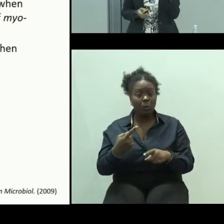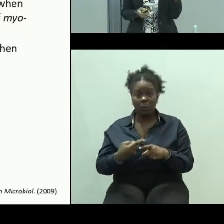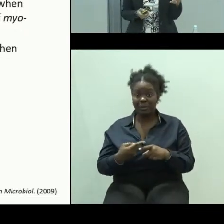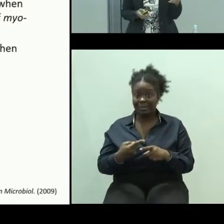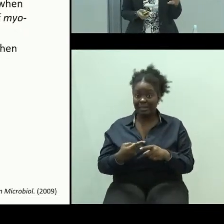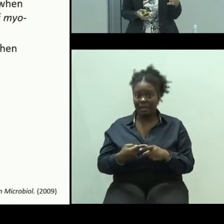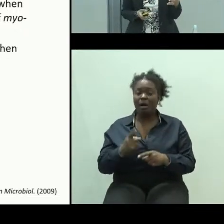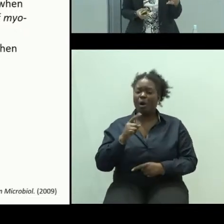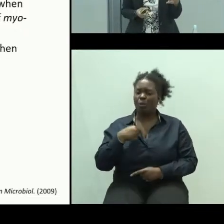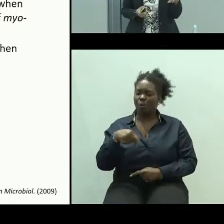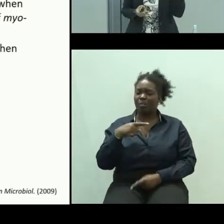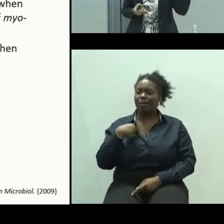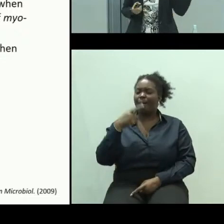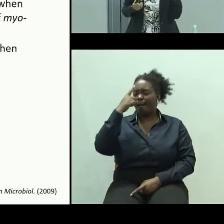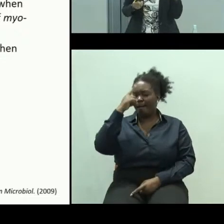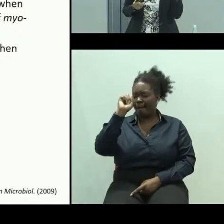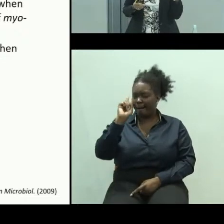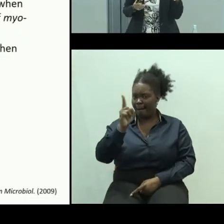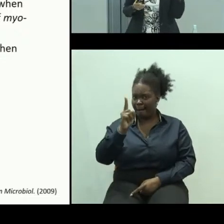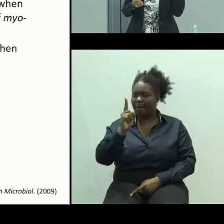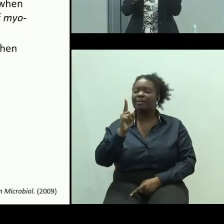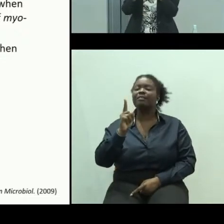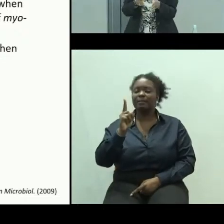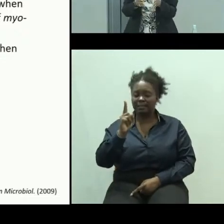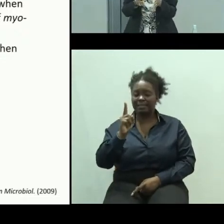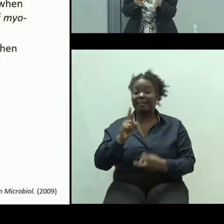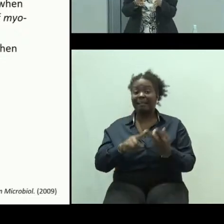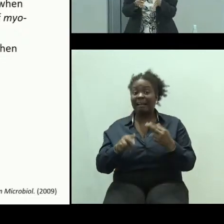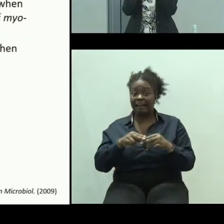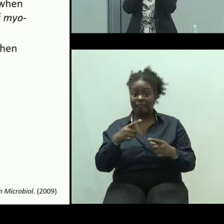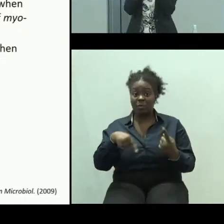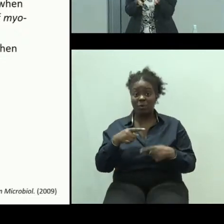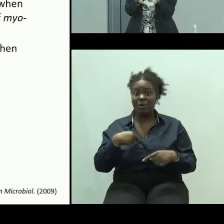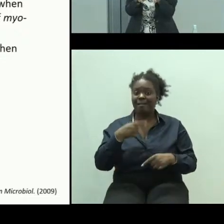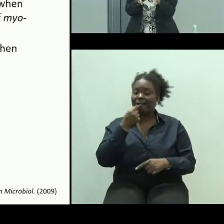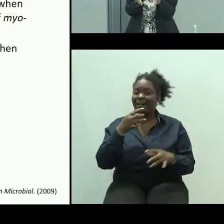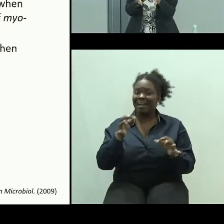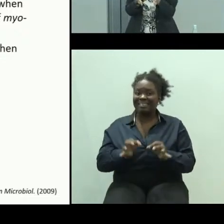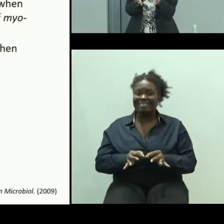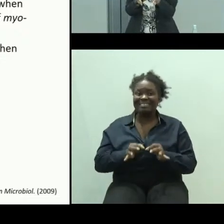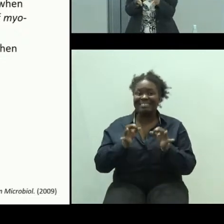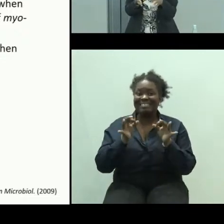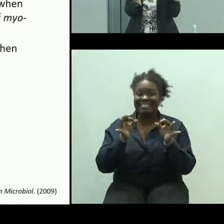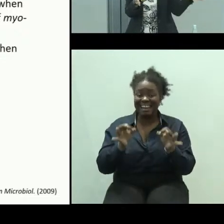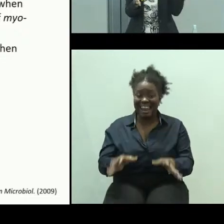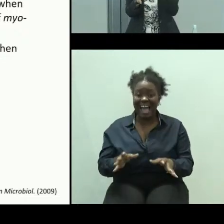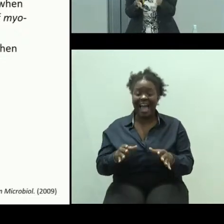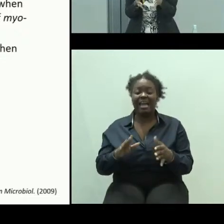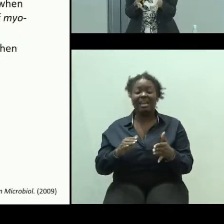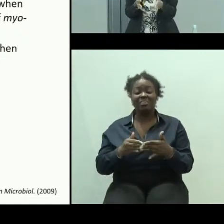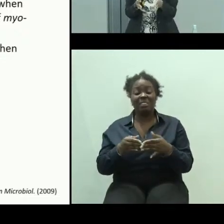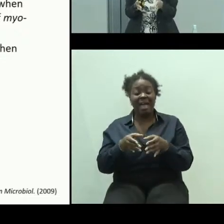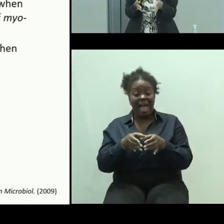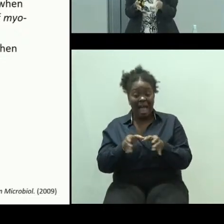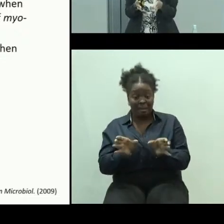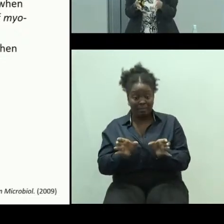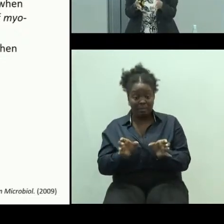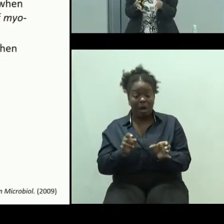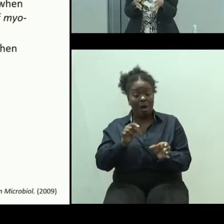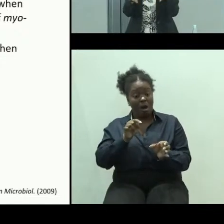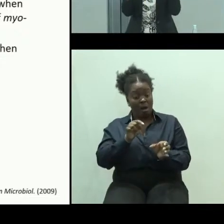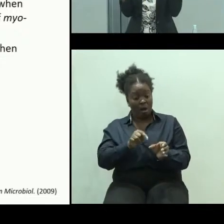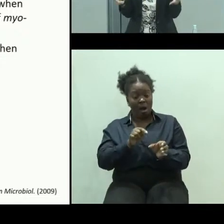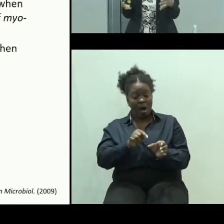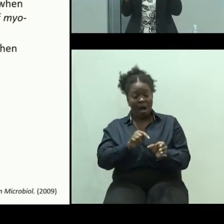us an idea that if we could delay the expression of that enzyme until its substrate was